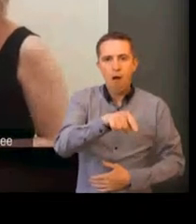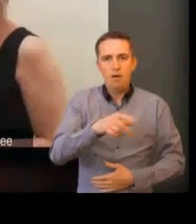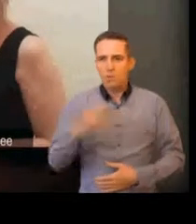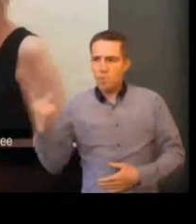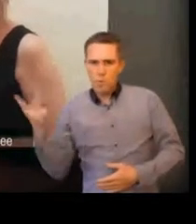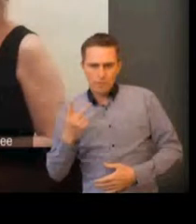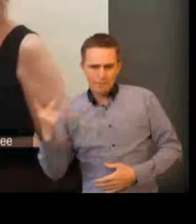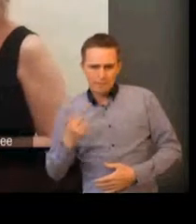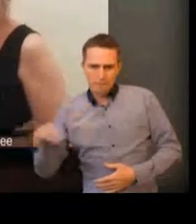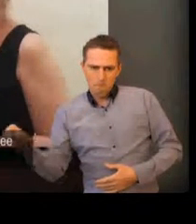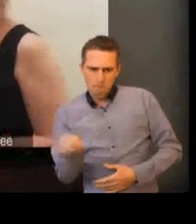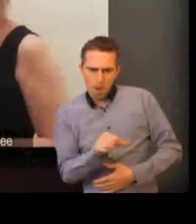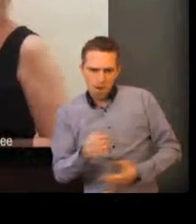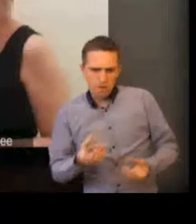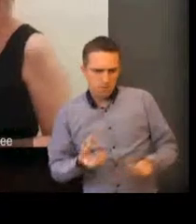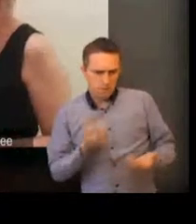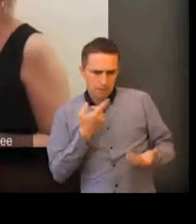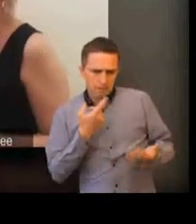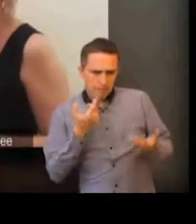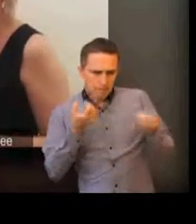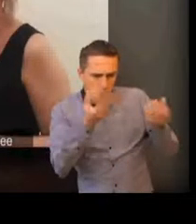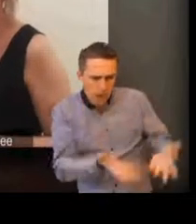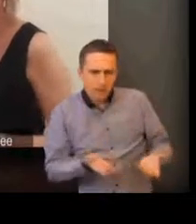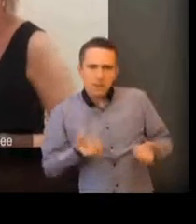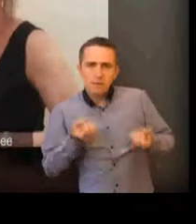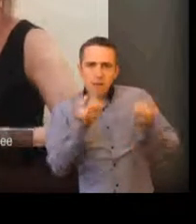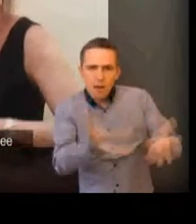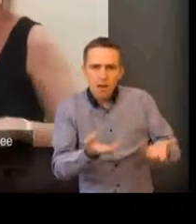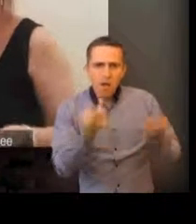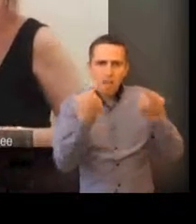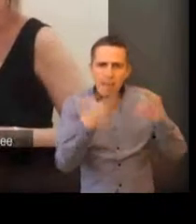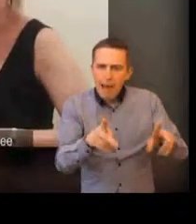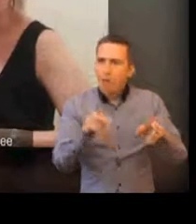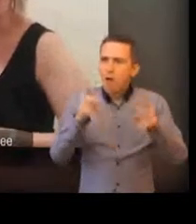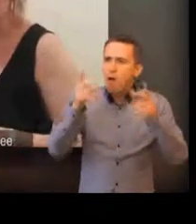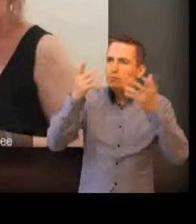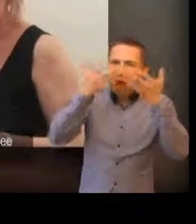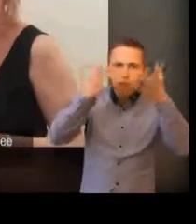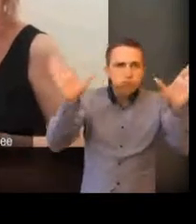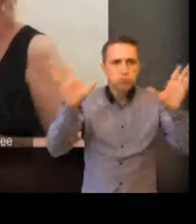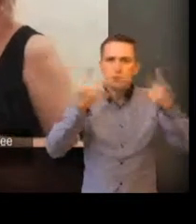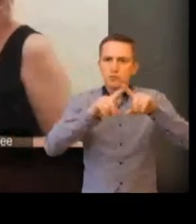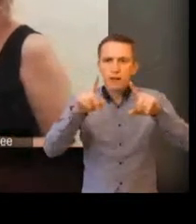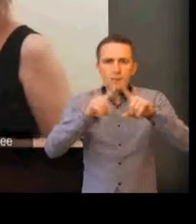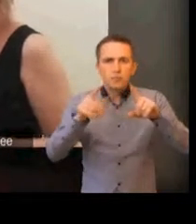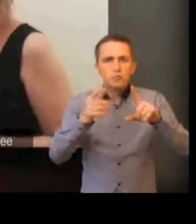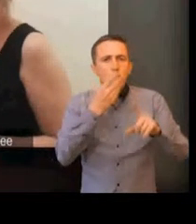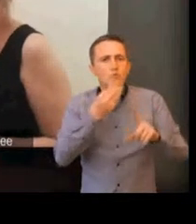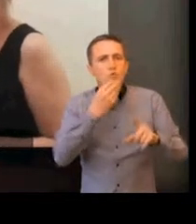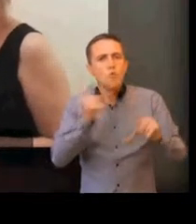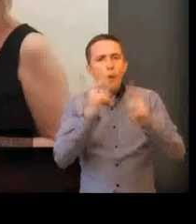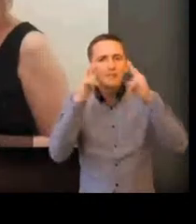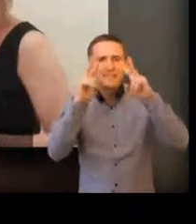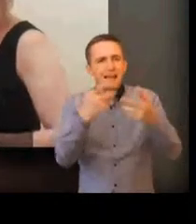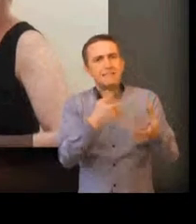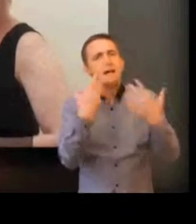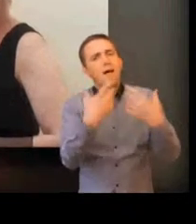our eyes a little bit more and try and encourage her to move about and kind of experience the world